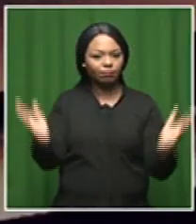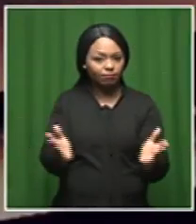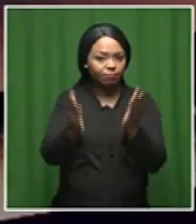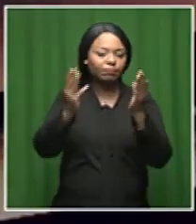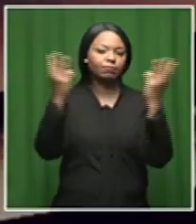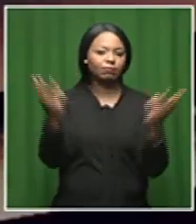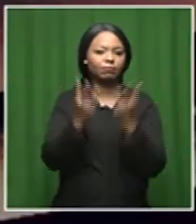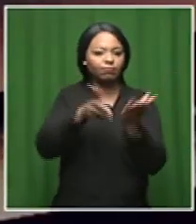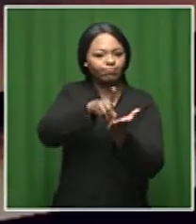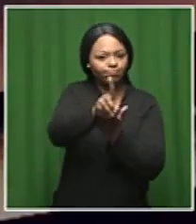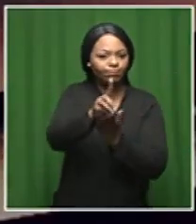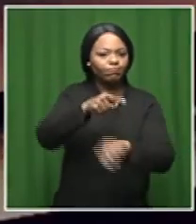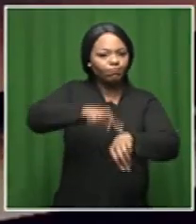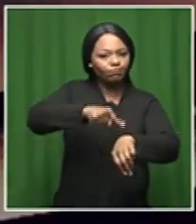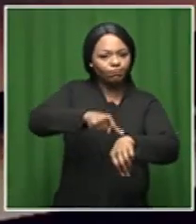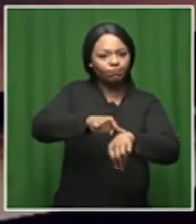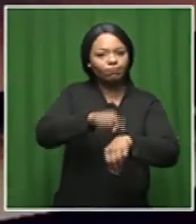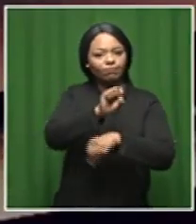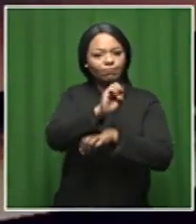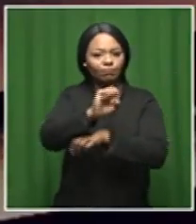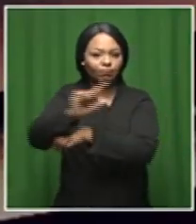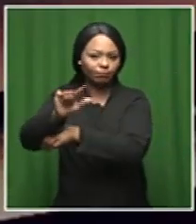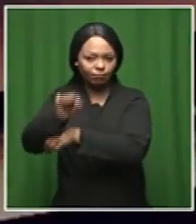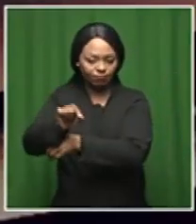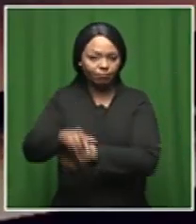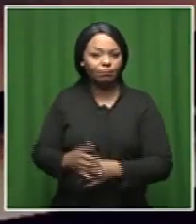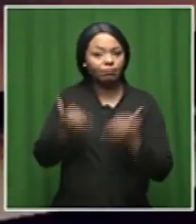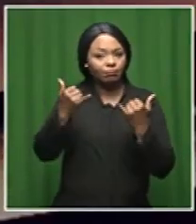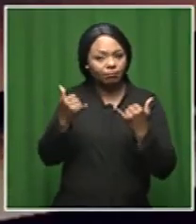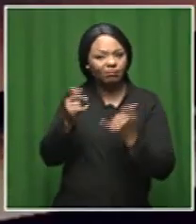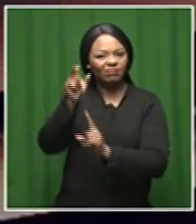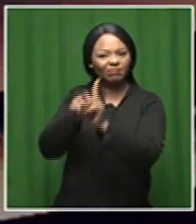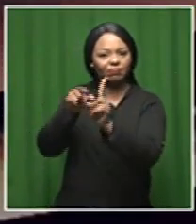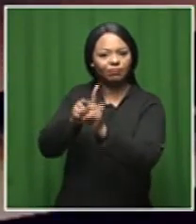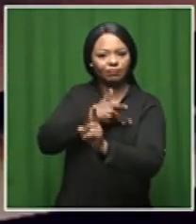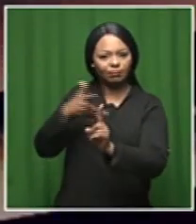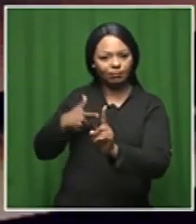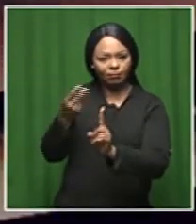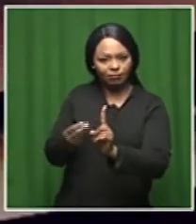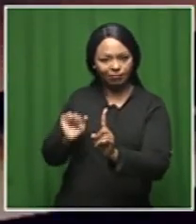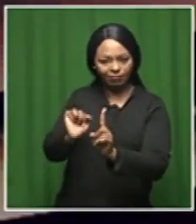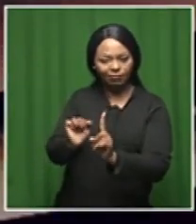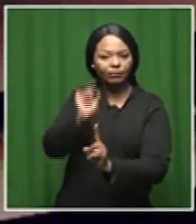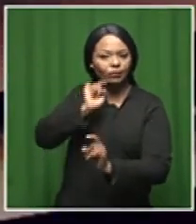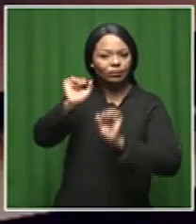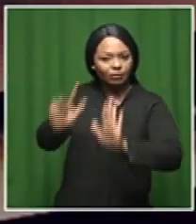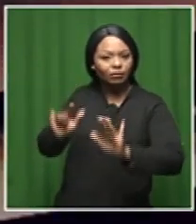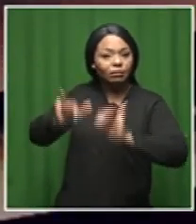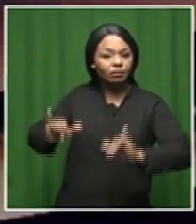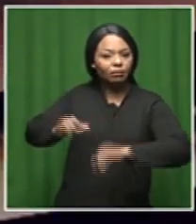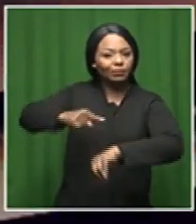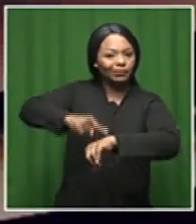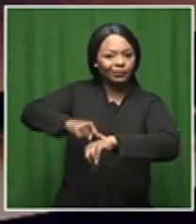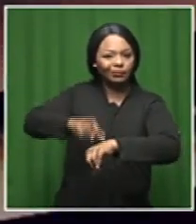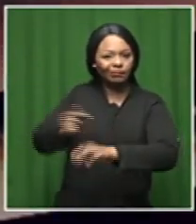to donate bone marrow stem cells. Now, coming up on the program, we'll speak to a mother of a 7-year-old girl waiting for a bone marrow match, a recipient